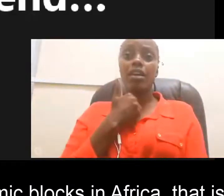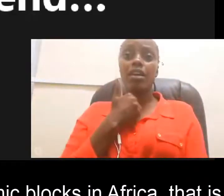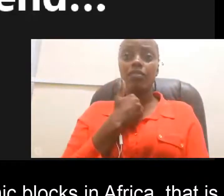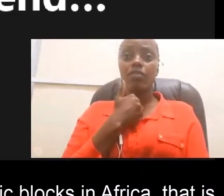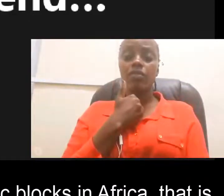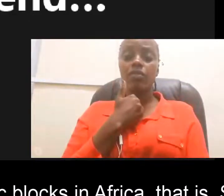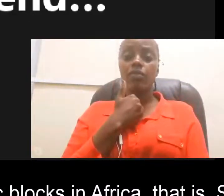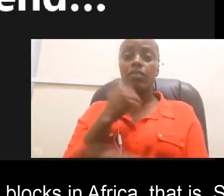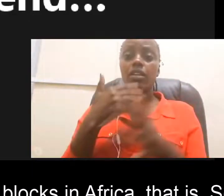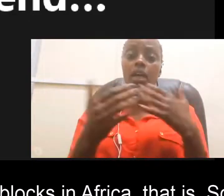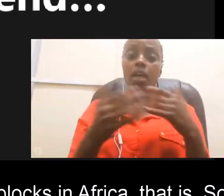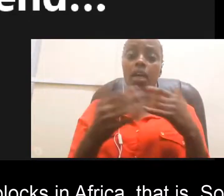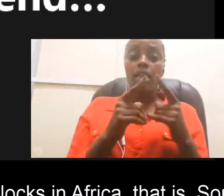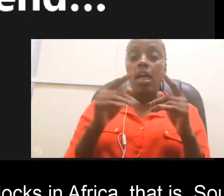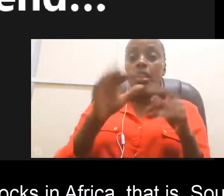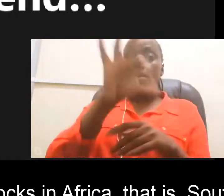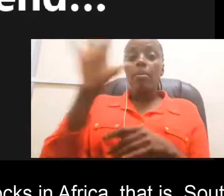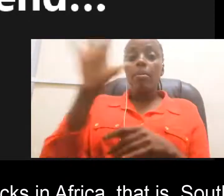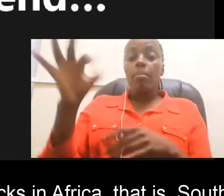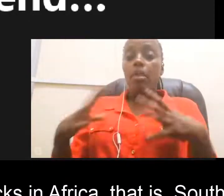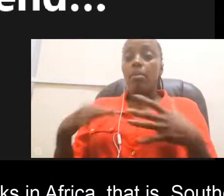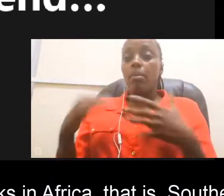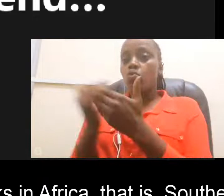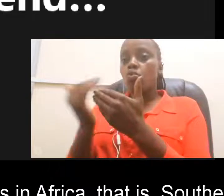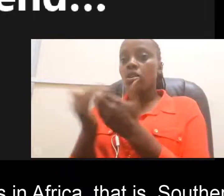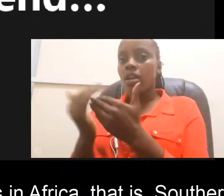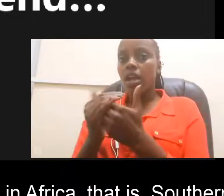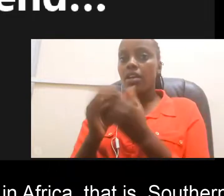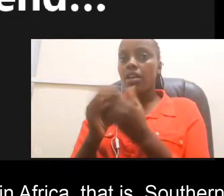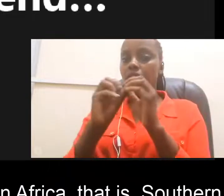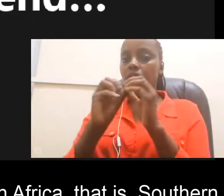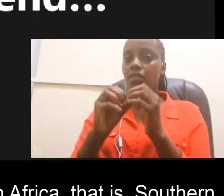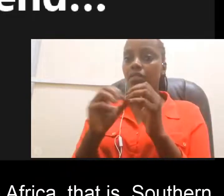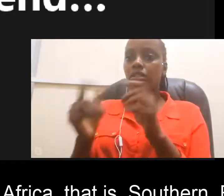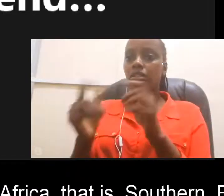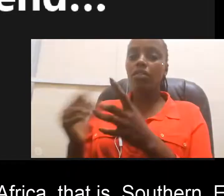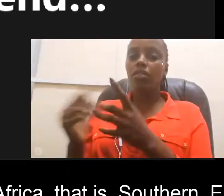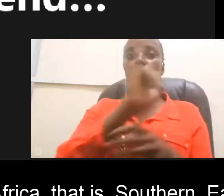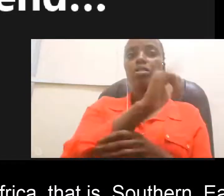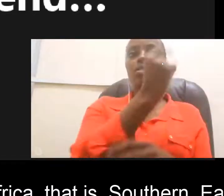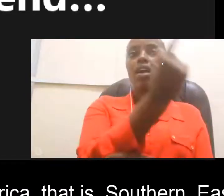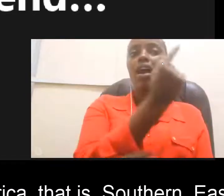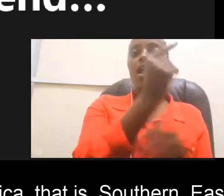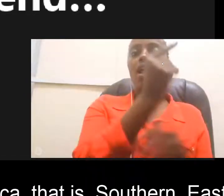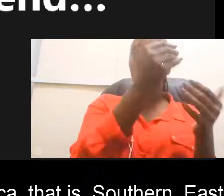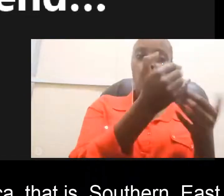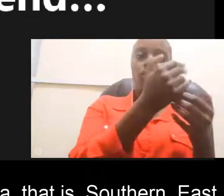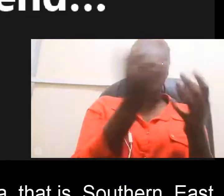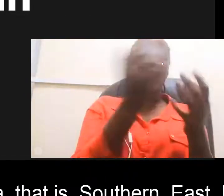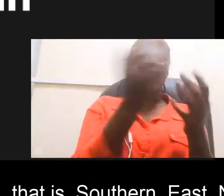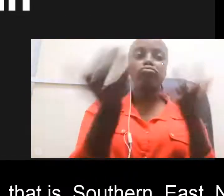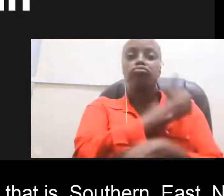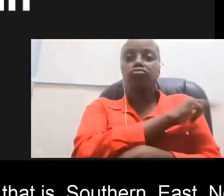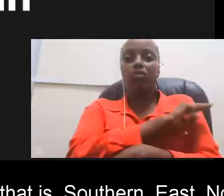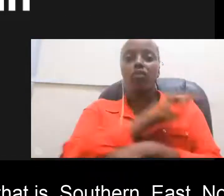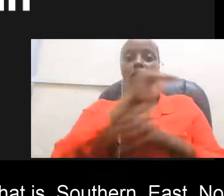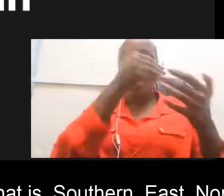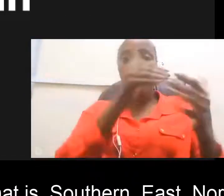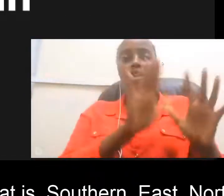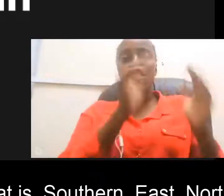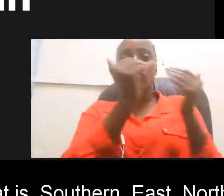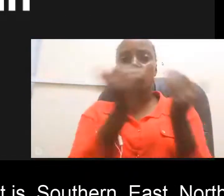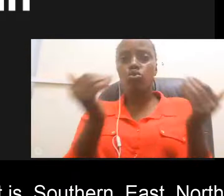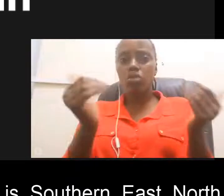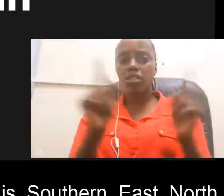picked because they needed to be taken into quarantine or isolation, and how they left the children completely